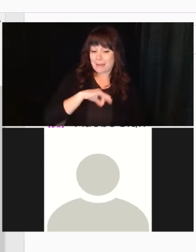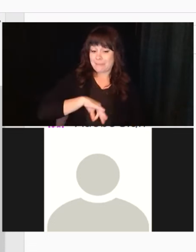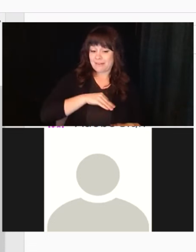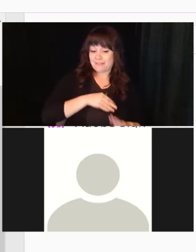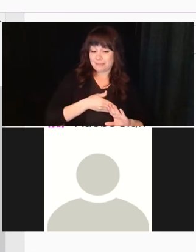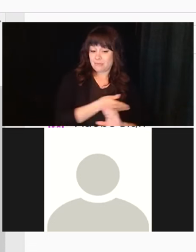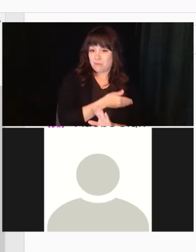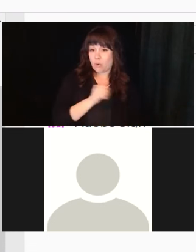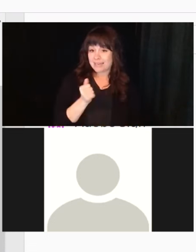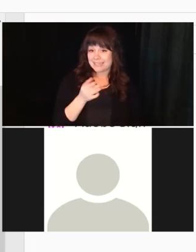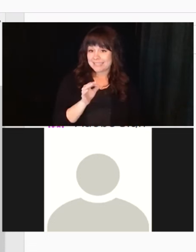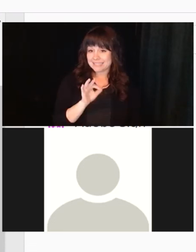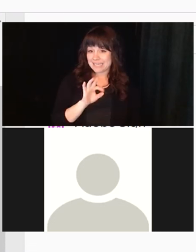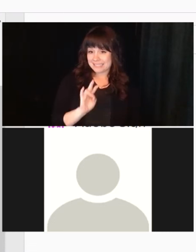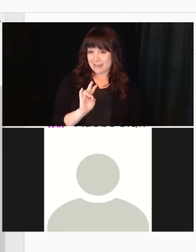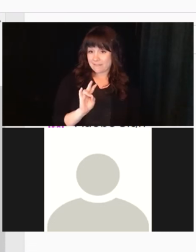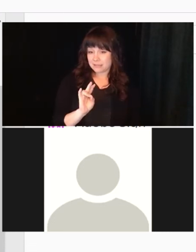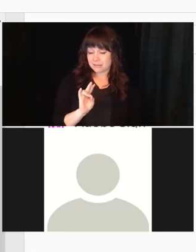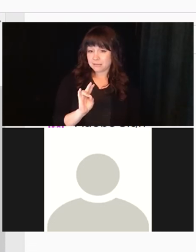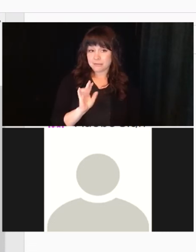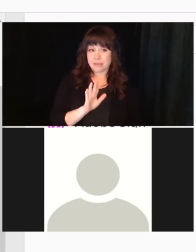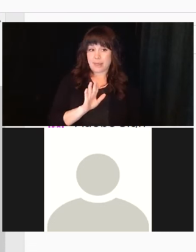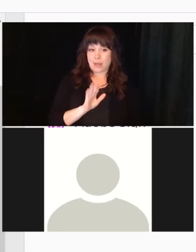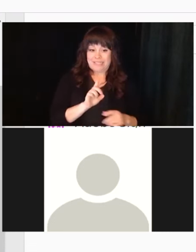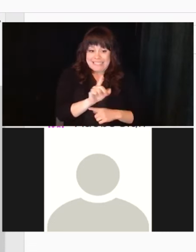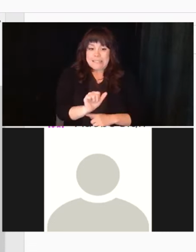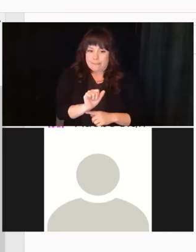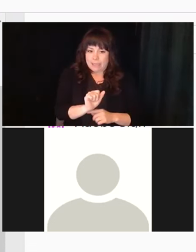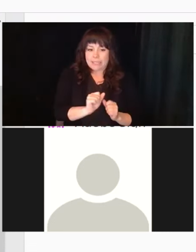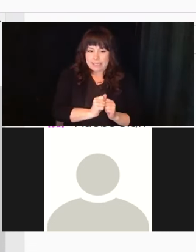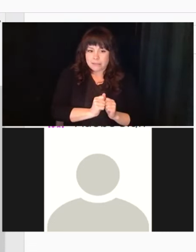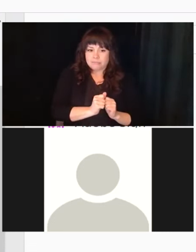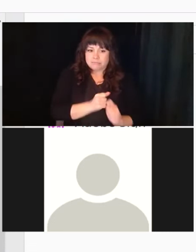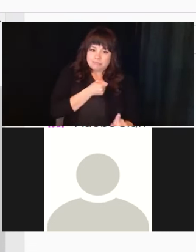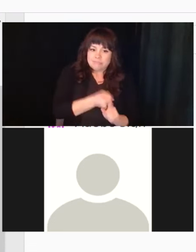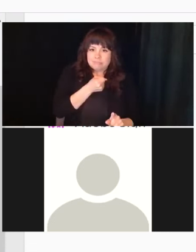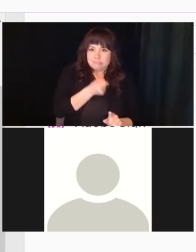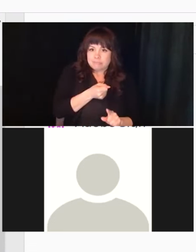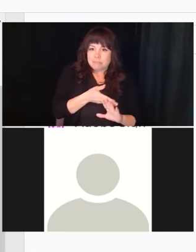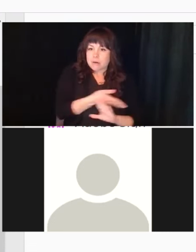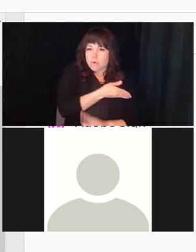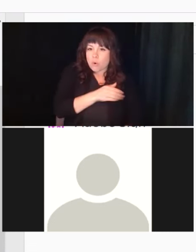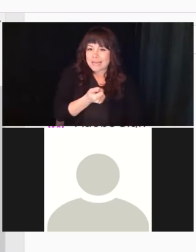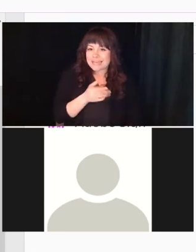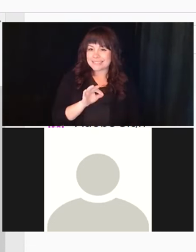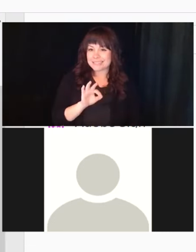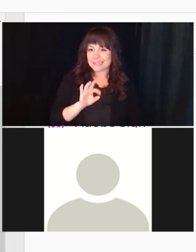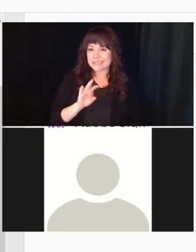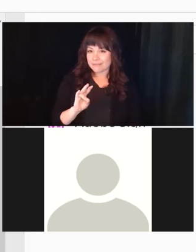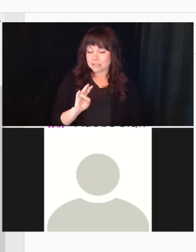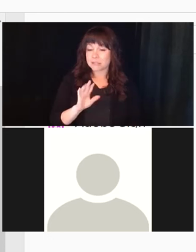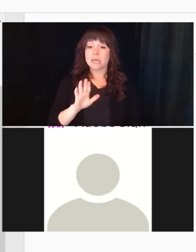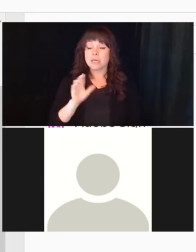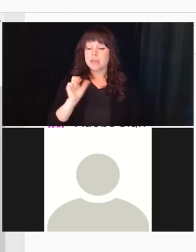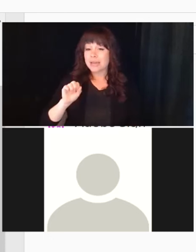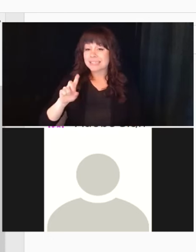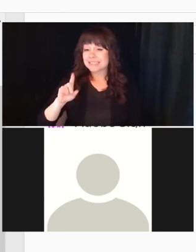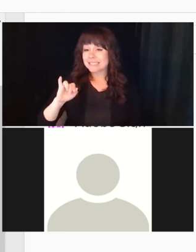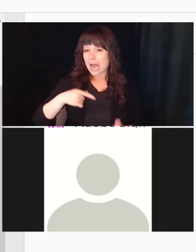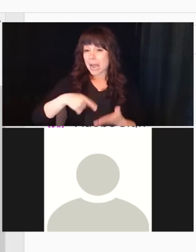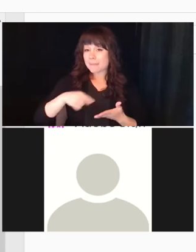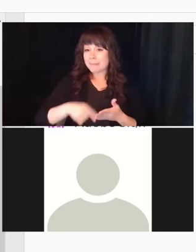1997, if their disability onset date is before that, then they generally get their SSDI payments on the third